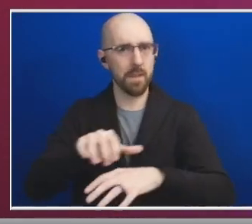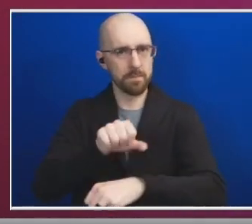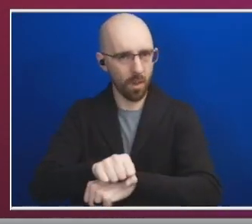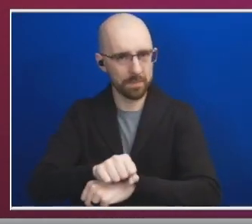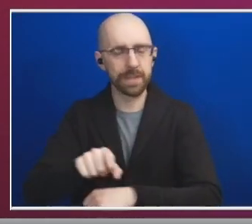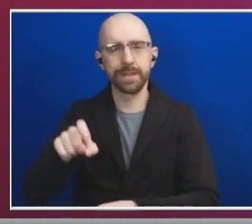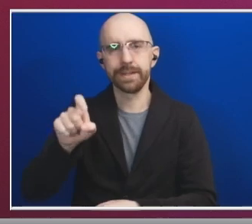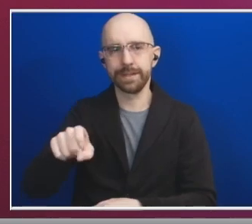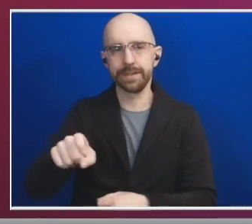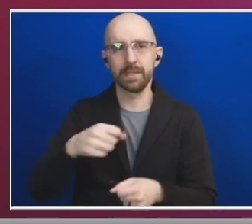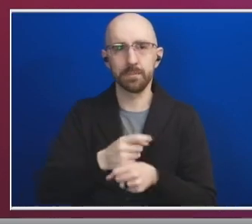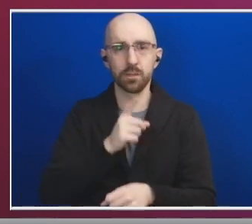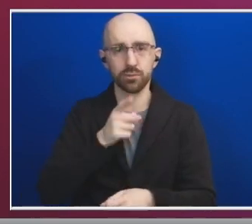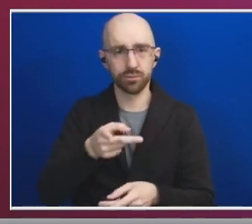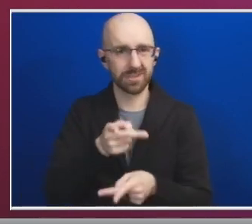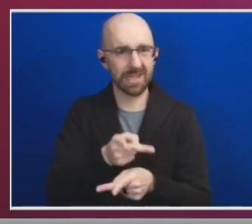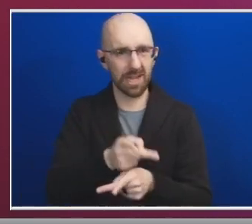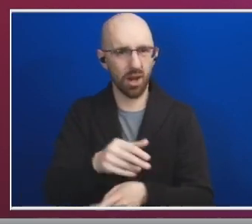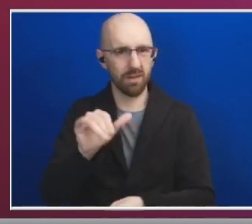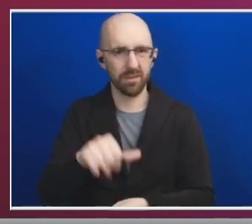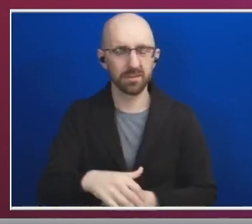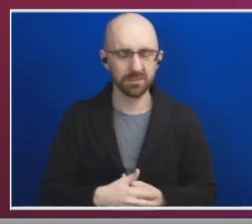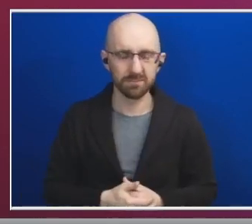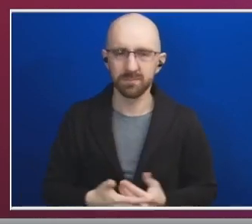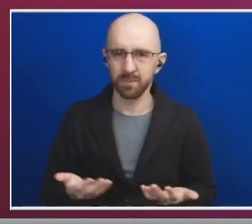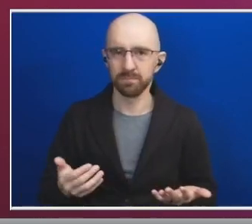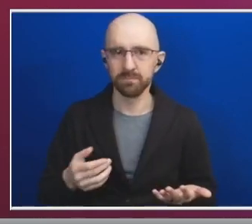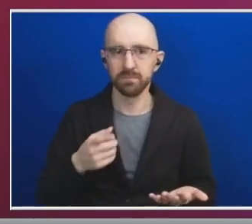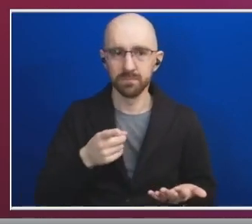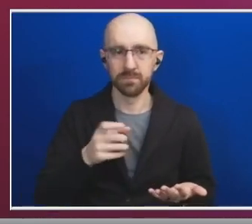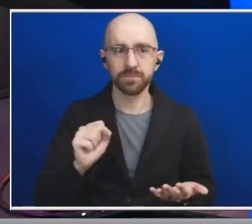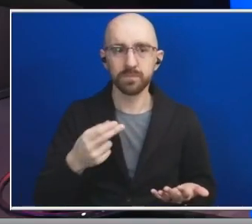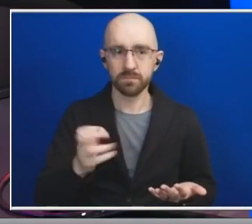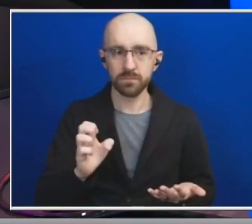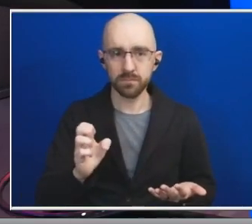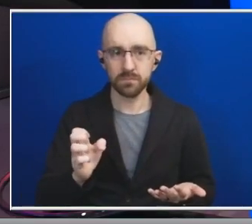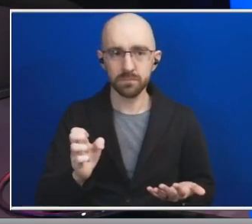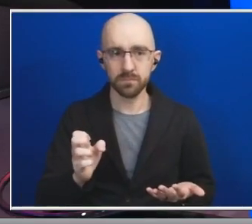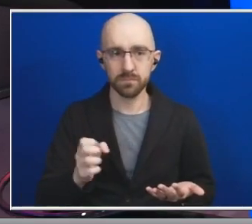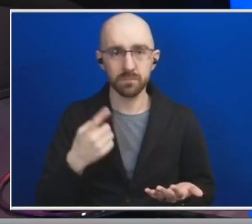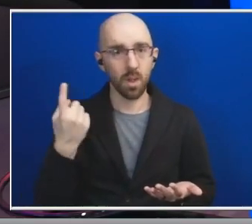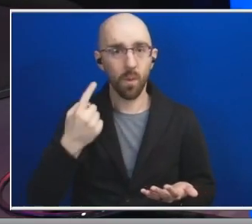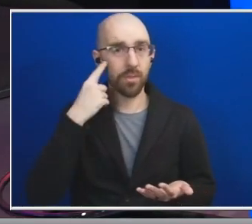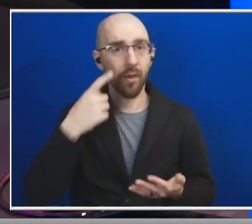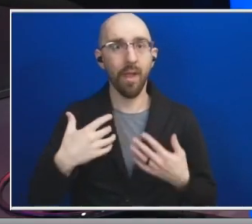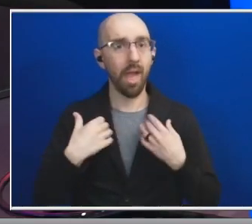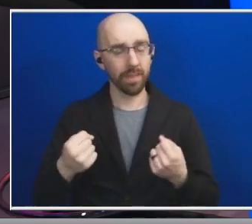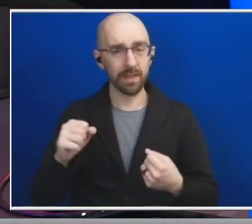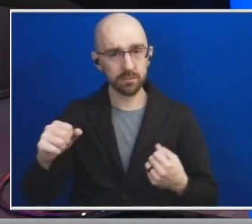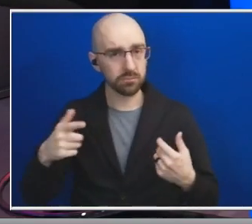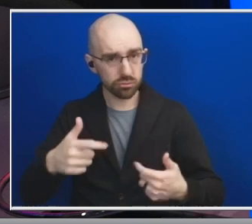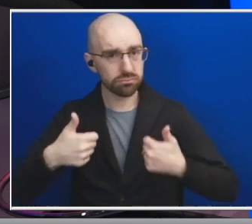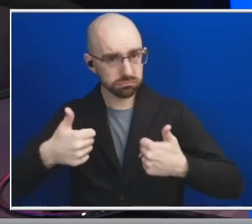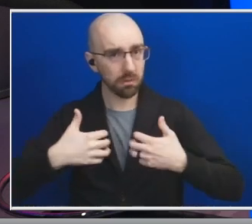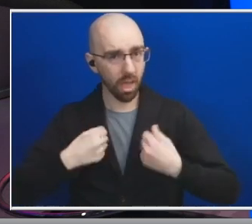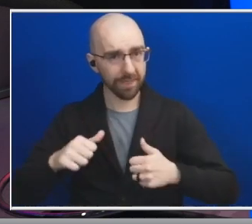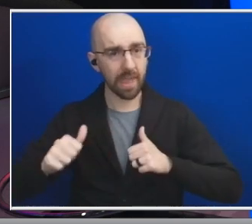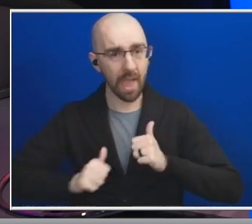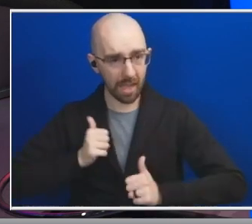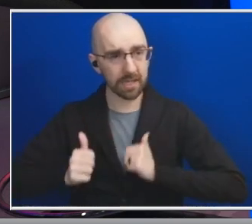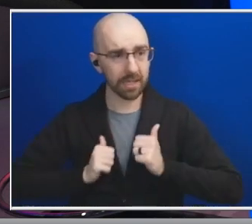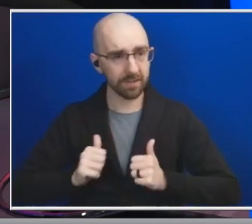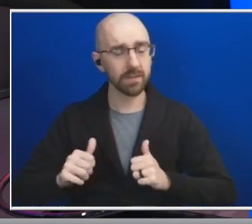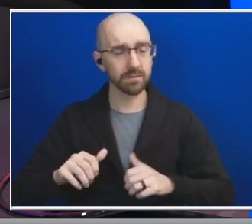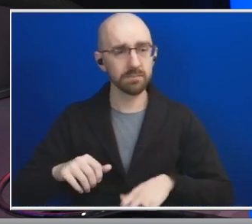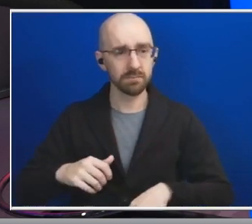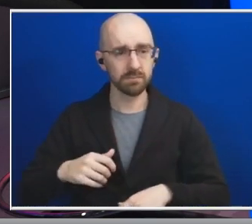taking care of this. Yeah. And so that's, she always thought yeah. she was healthy, and she was. She's very active. Very she healthy did not and very active do anything and- to set her up for